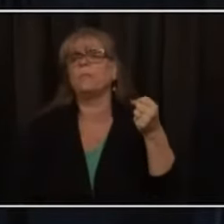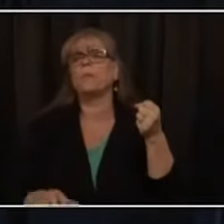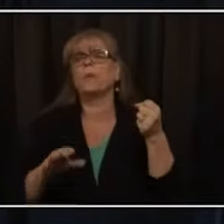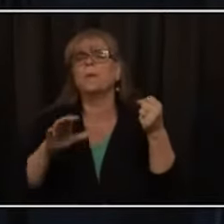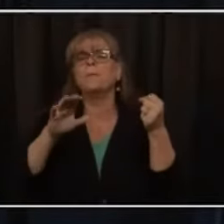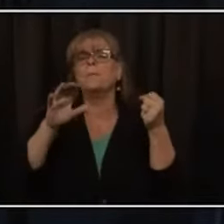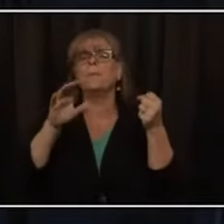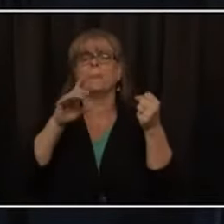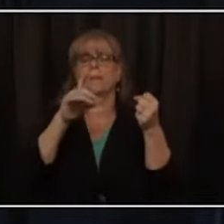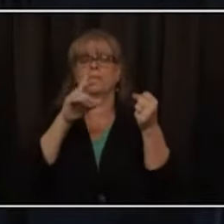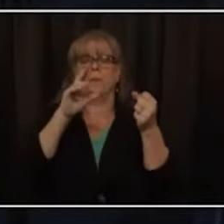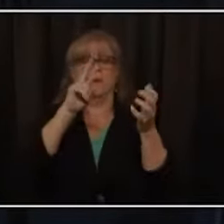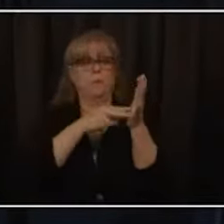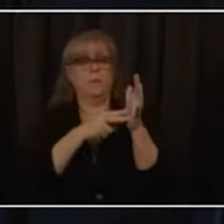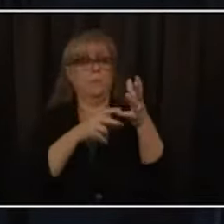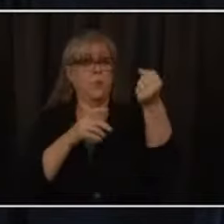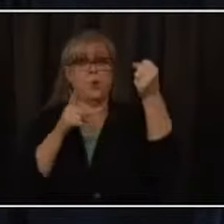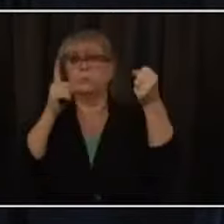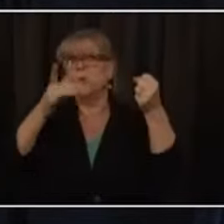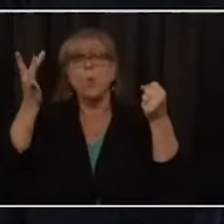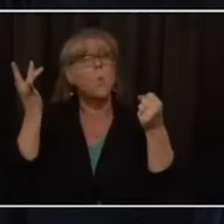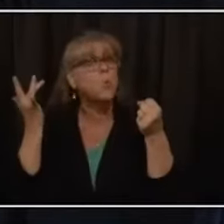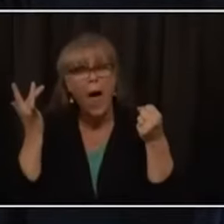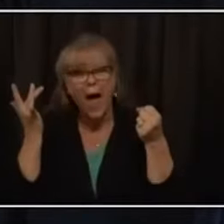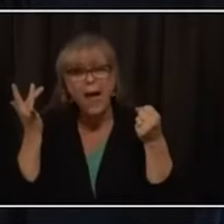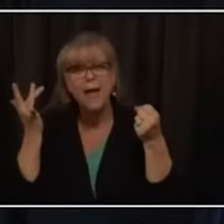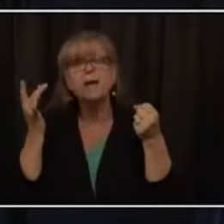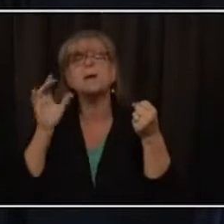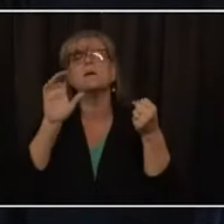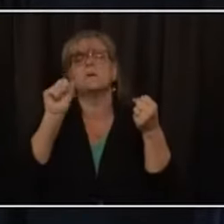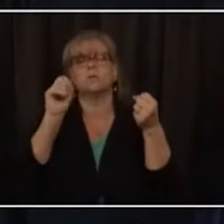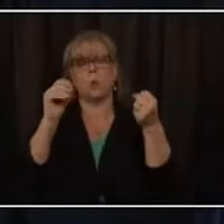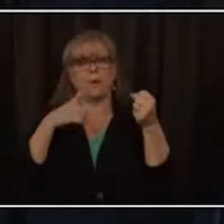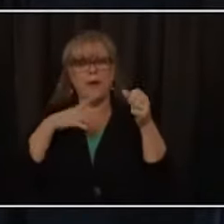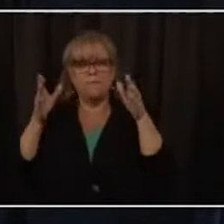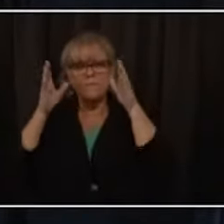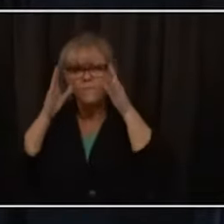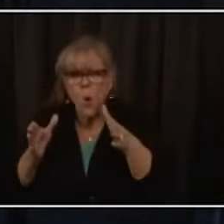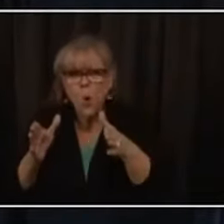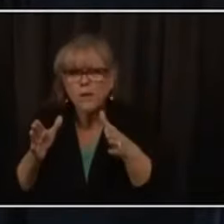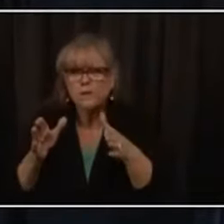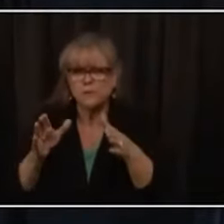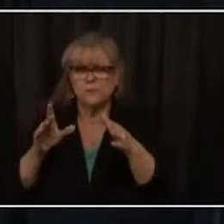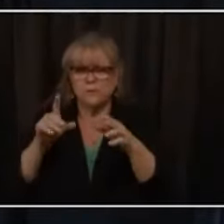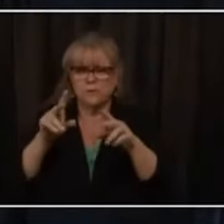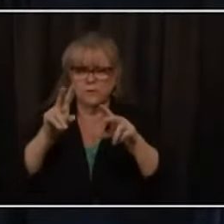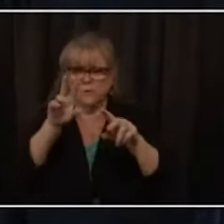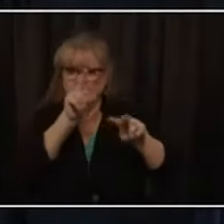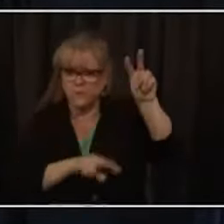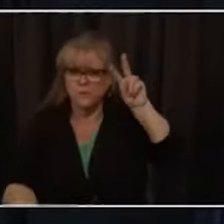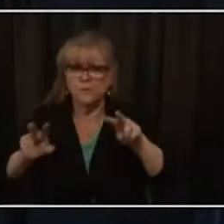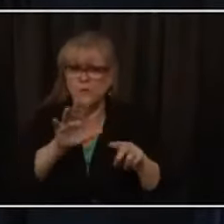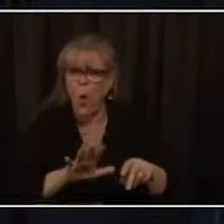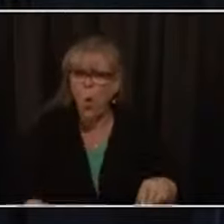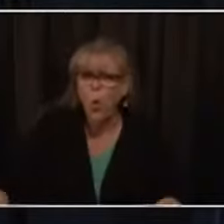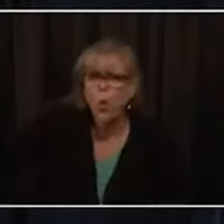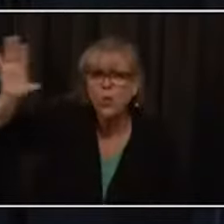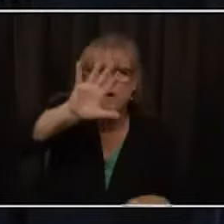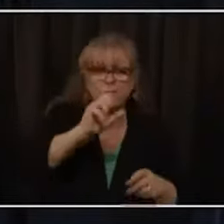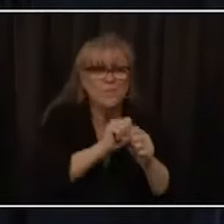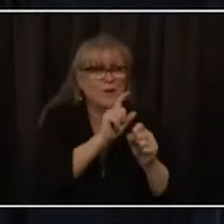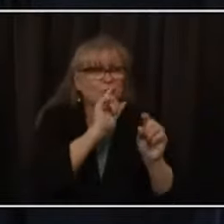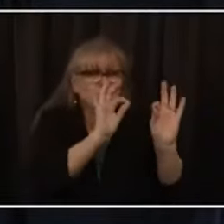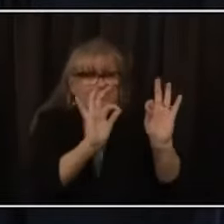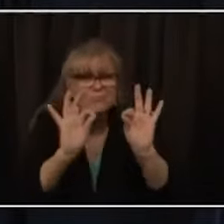the national oversight of vaccine safety. Seeing events like this occur, something very rare like